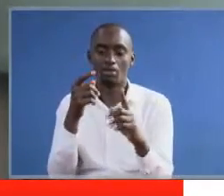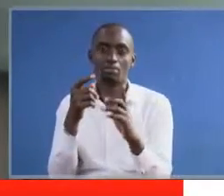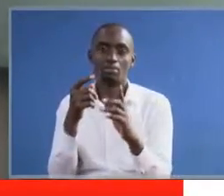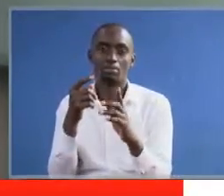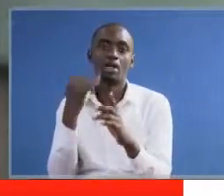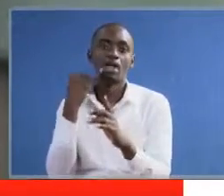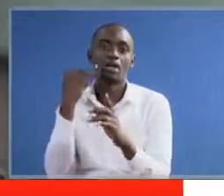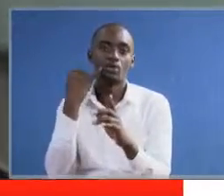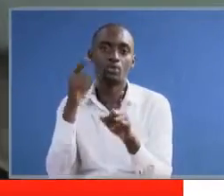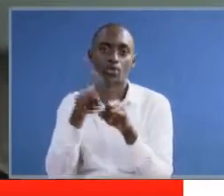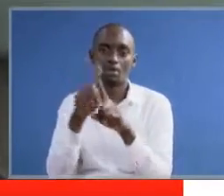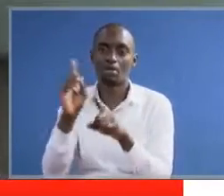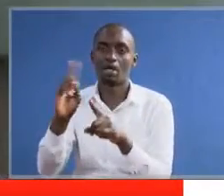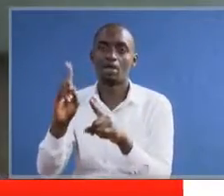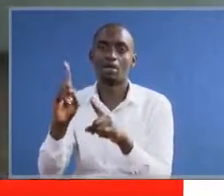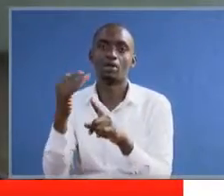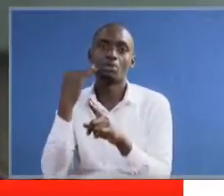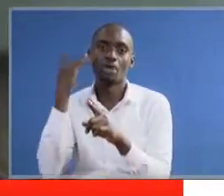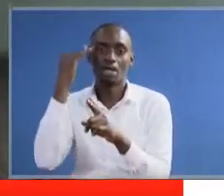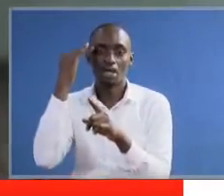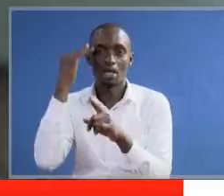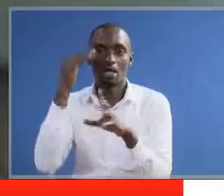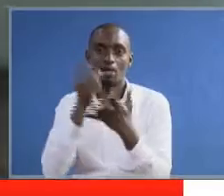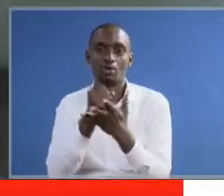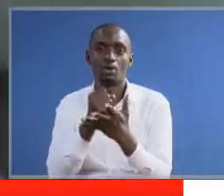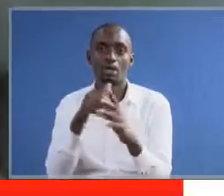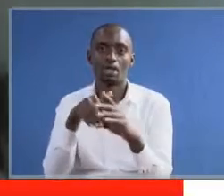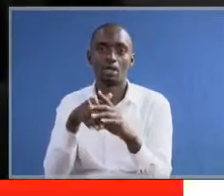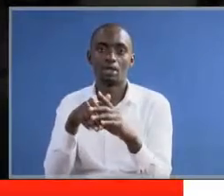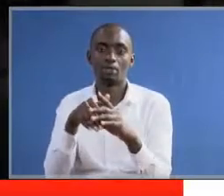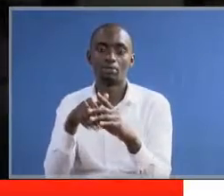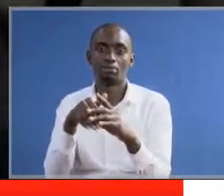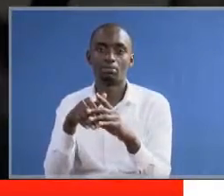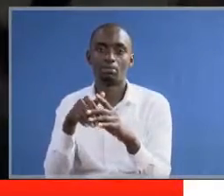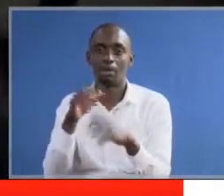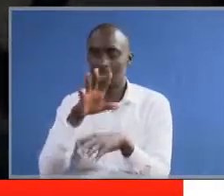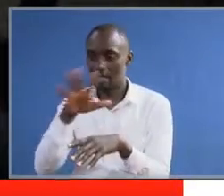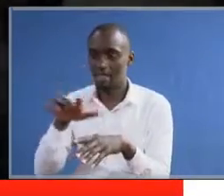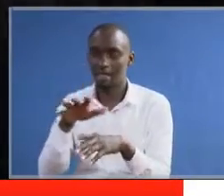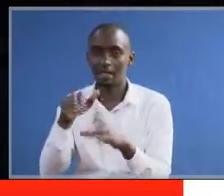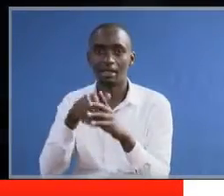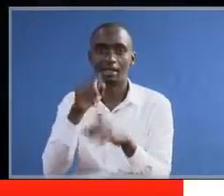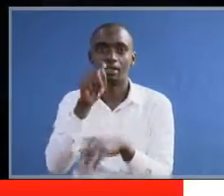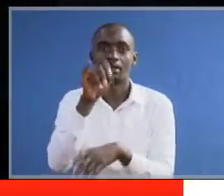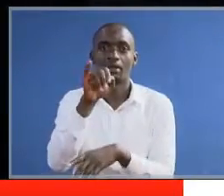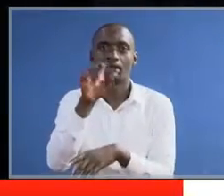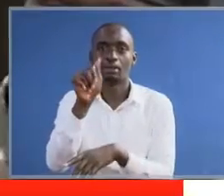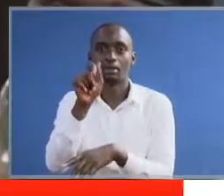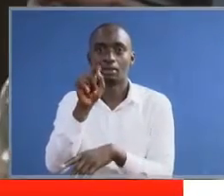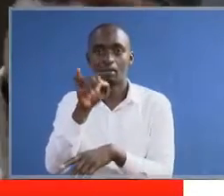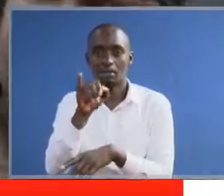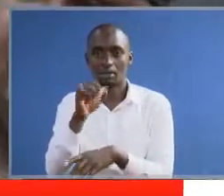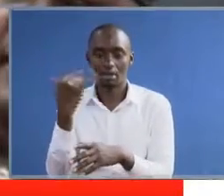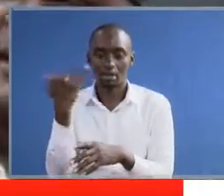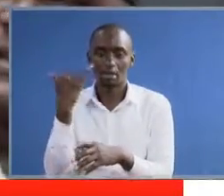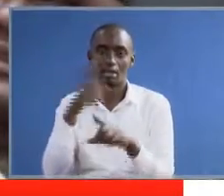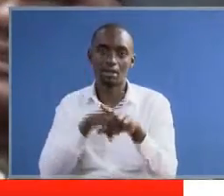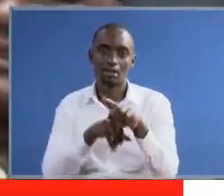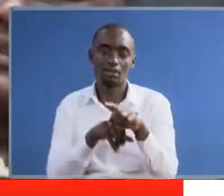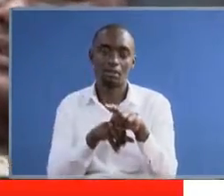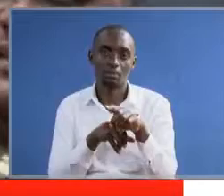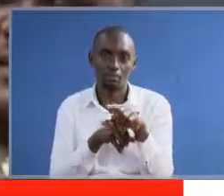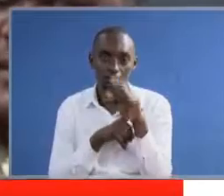and Nairobi headquarters, with tusks in a lame area, Ribiko Ward in Tiati. Yesterday at